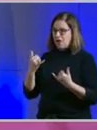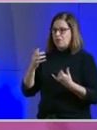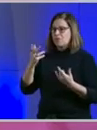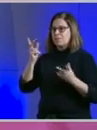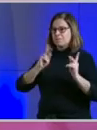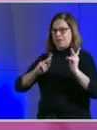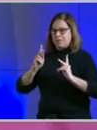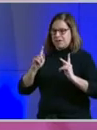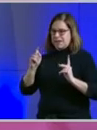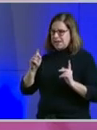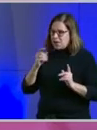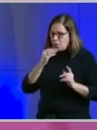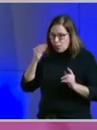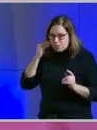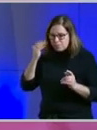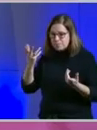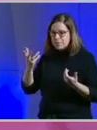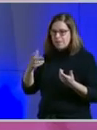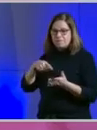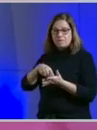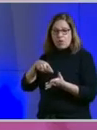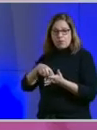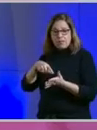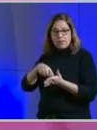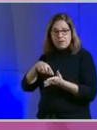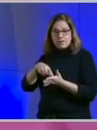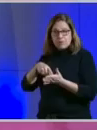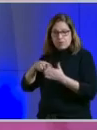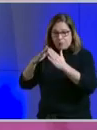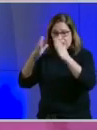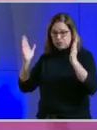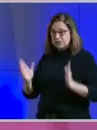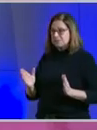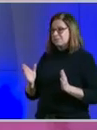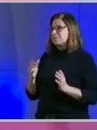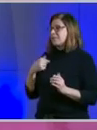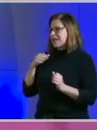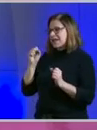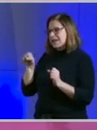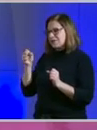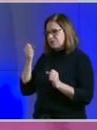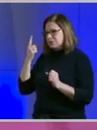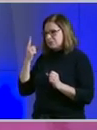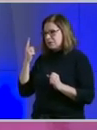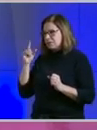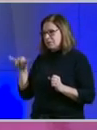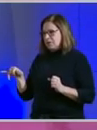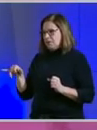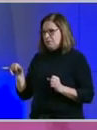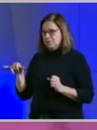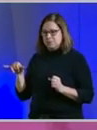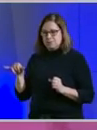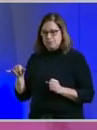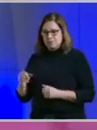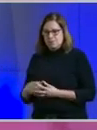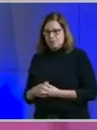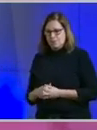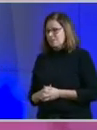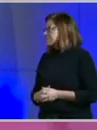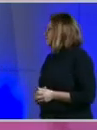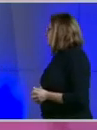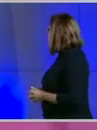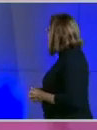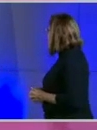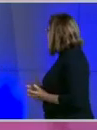just bought a place not long ago, I can certainly relate to that. The other one, though, I will throw out is because we're in